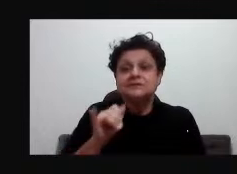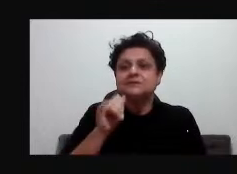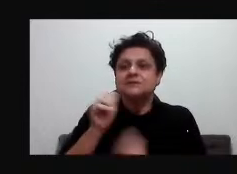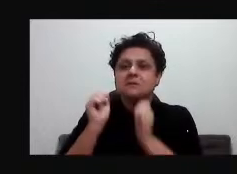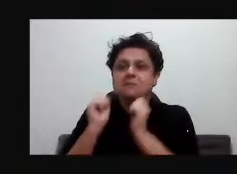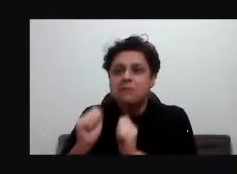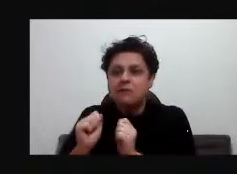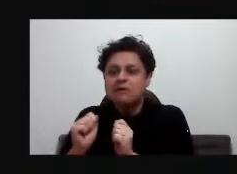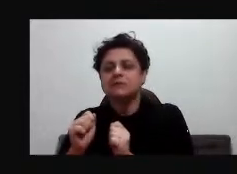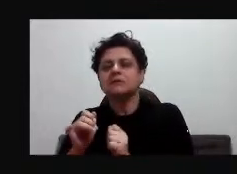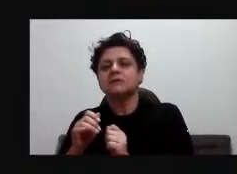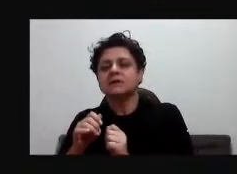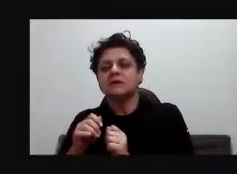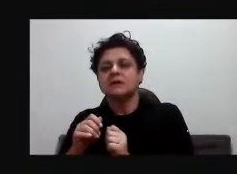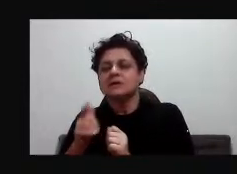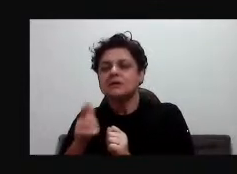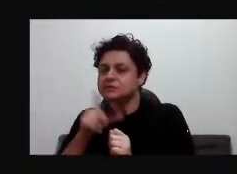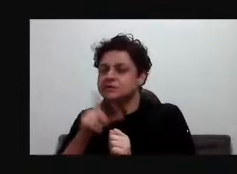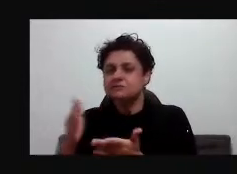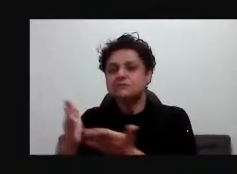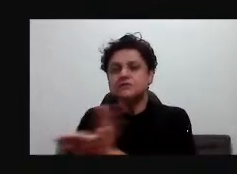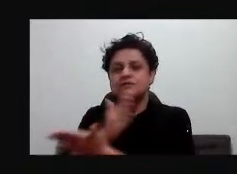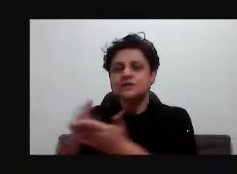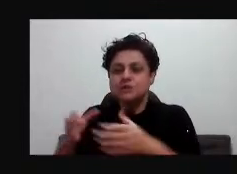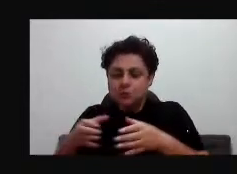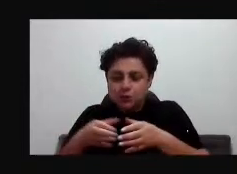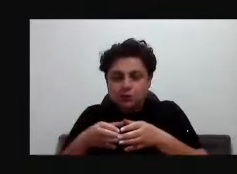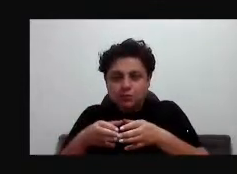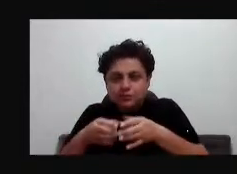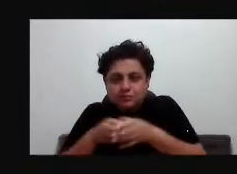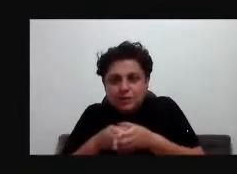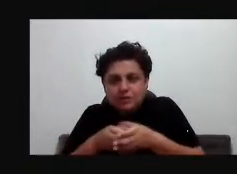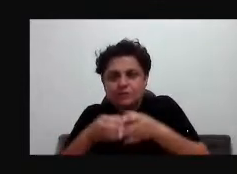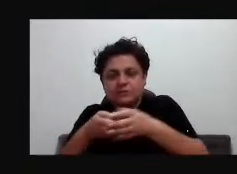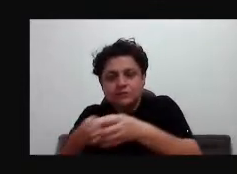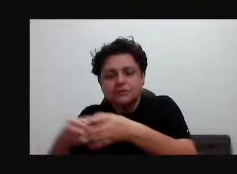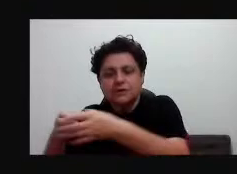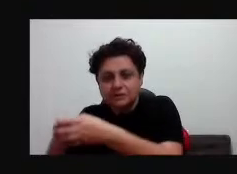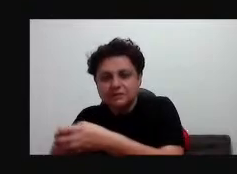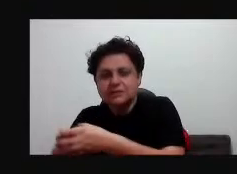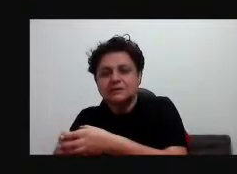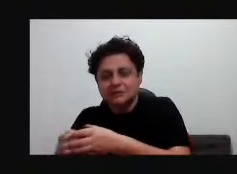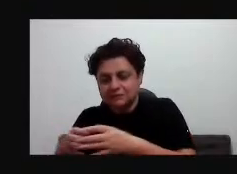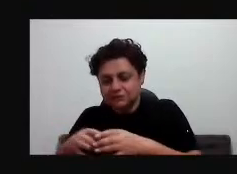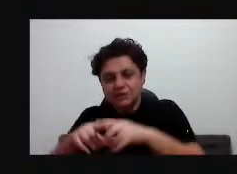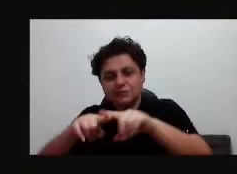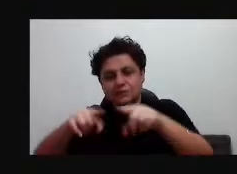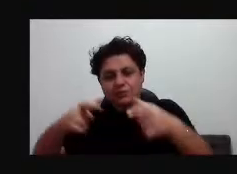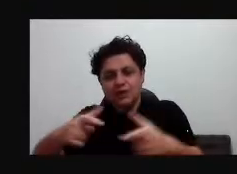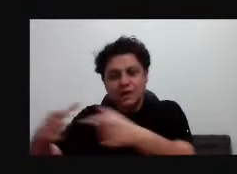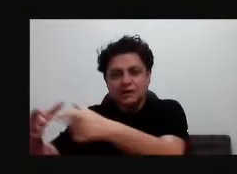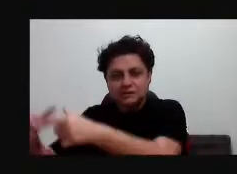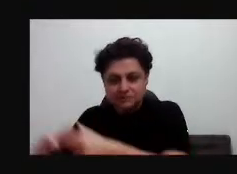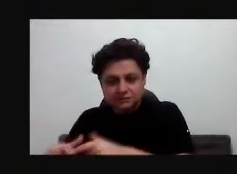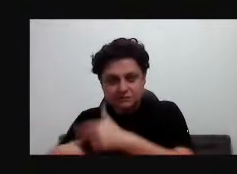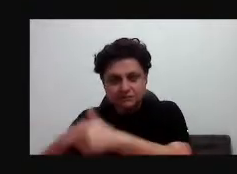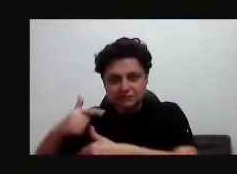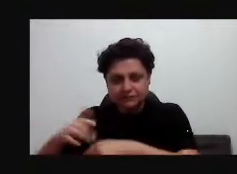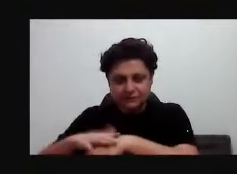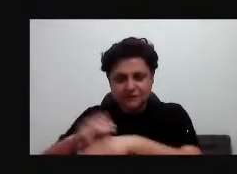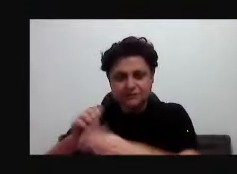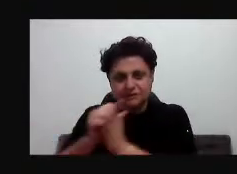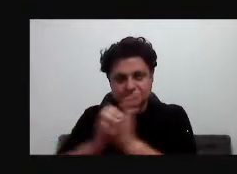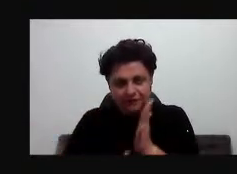into groups and do station work, for example, and that means giving a